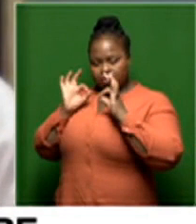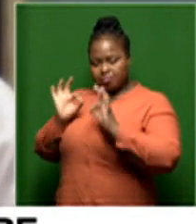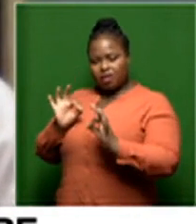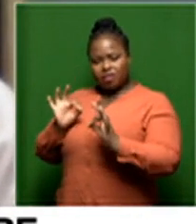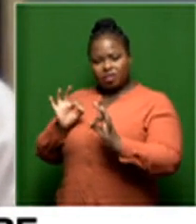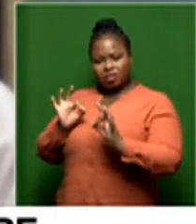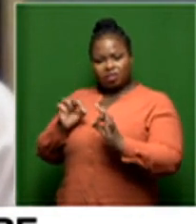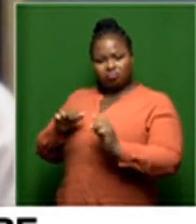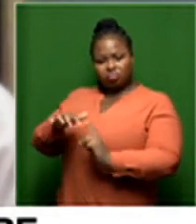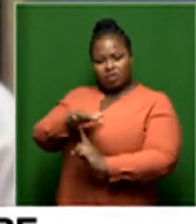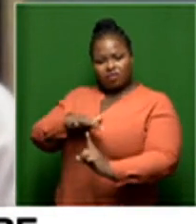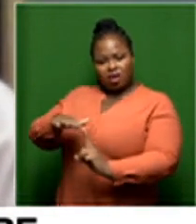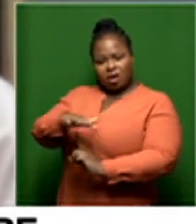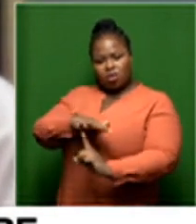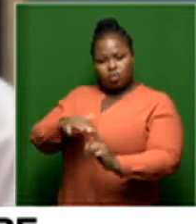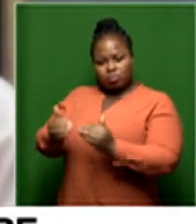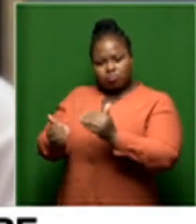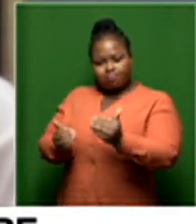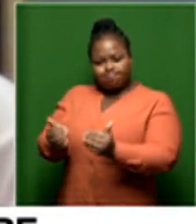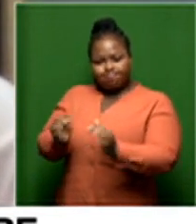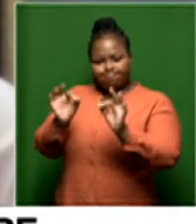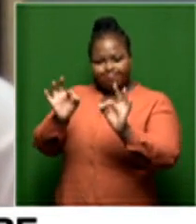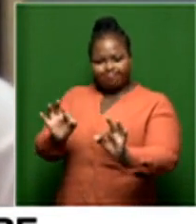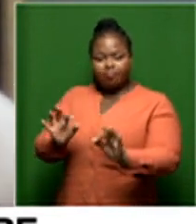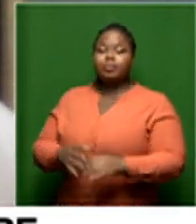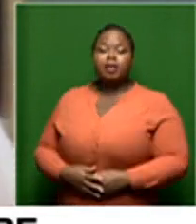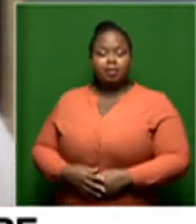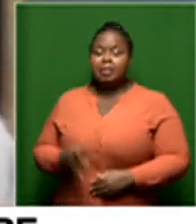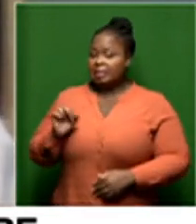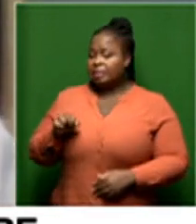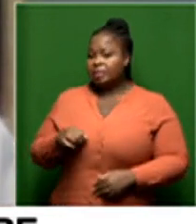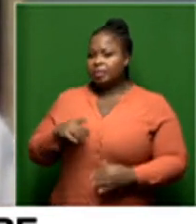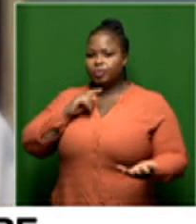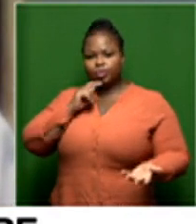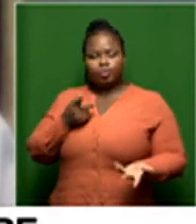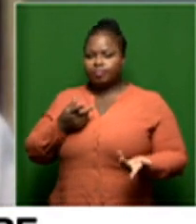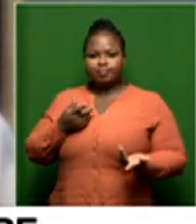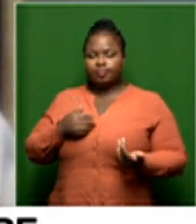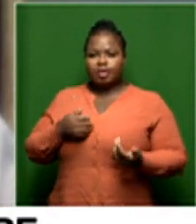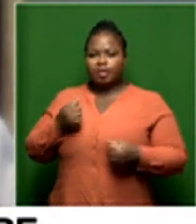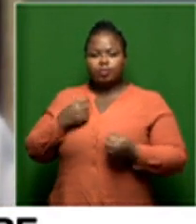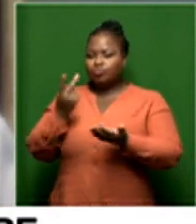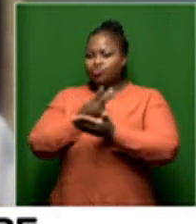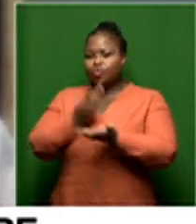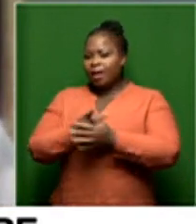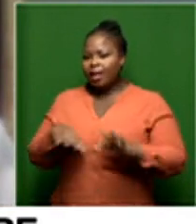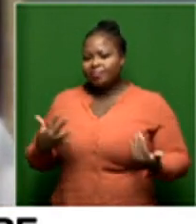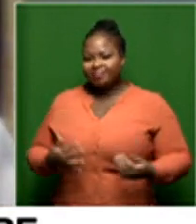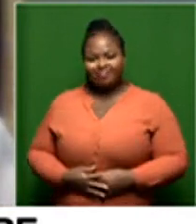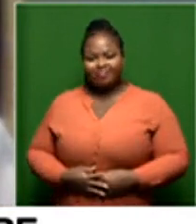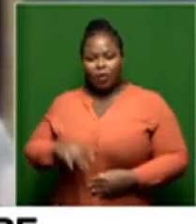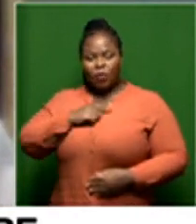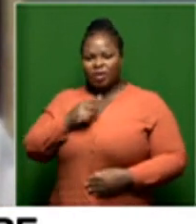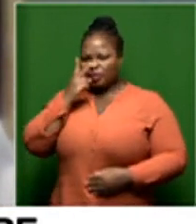perfect conditions. It's, of course, rather unusual to get such an incredible selection